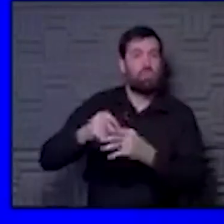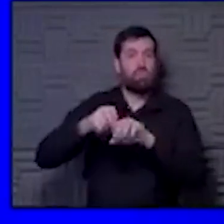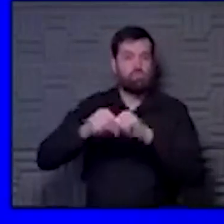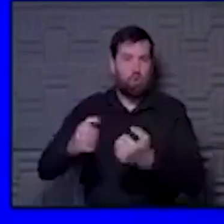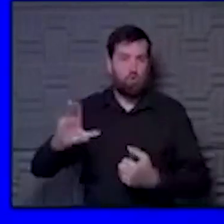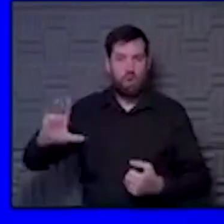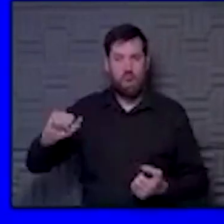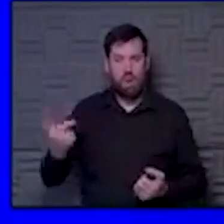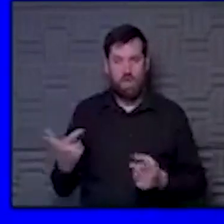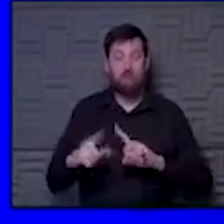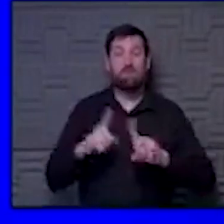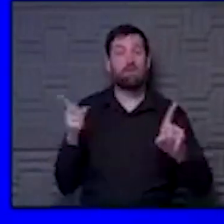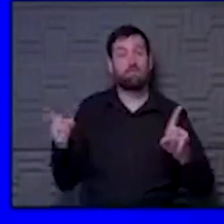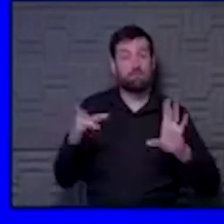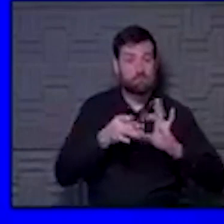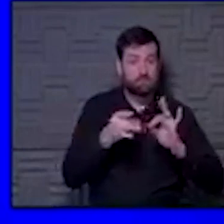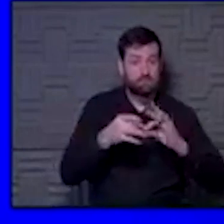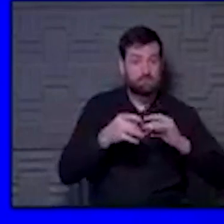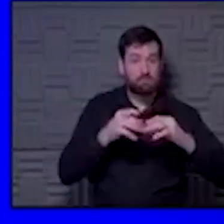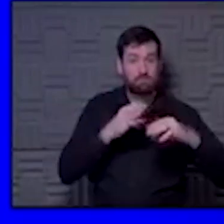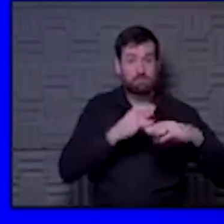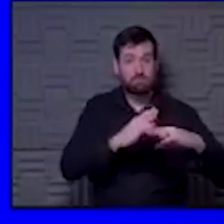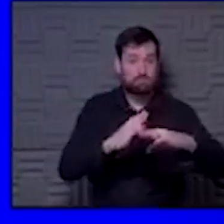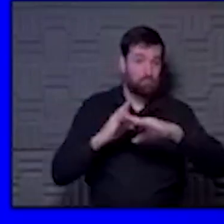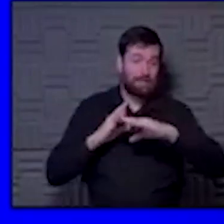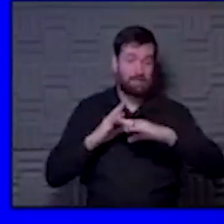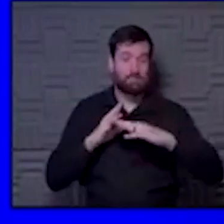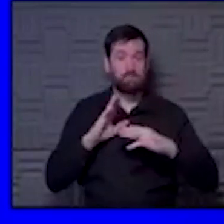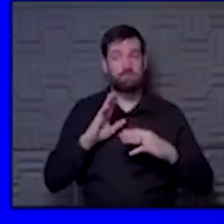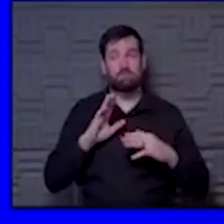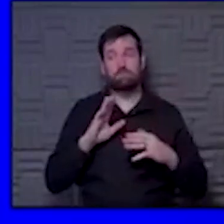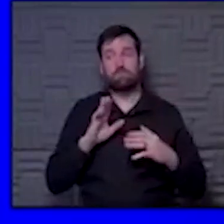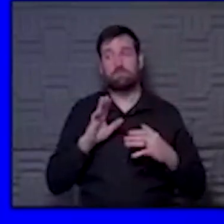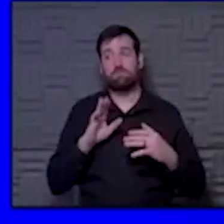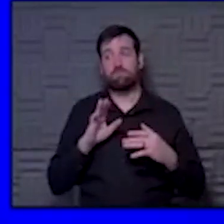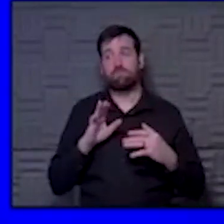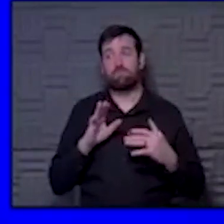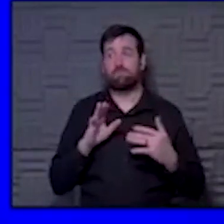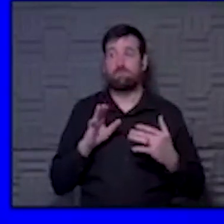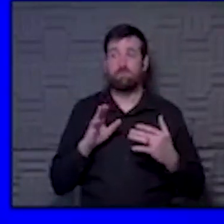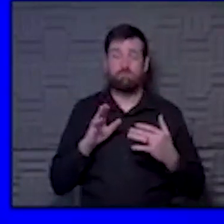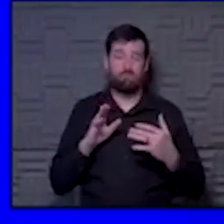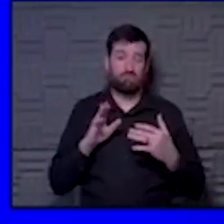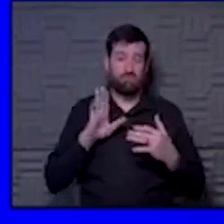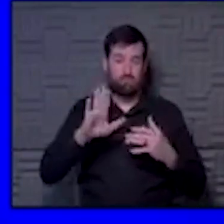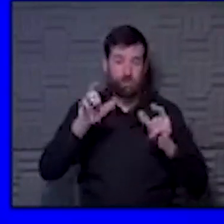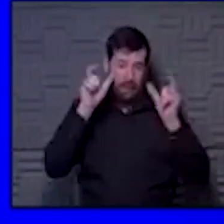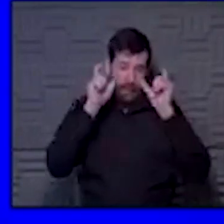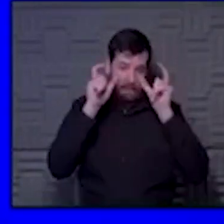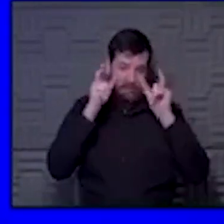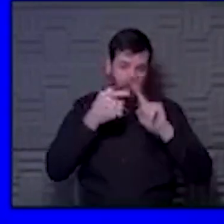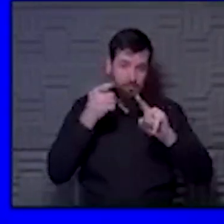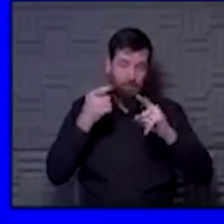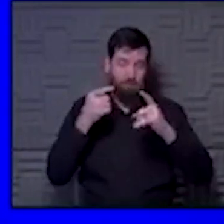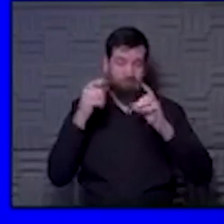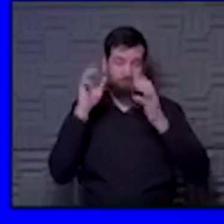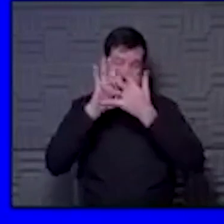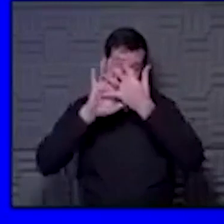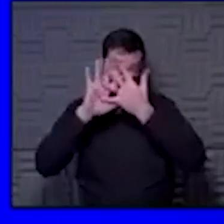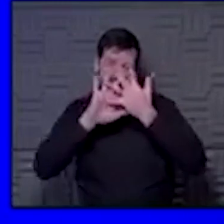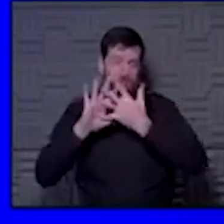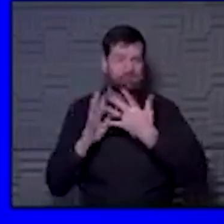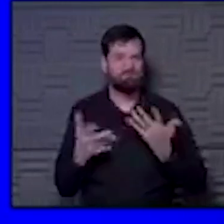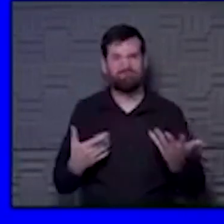you're saying if wearing 2 masks protects your 2 masks protects your glasses from fogging up? I mean, I don't think that's